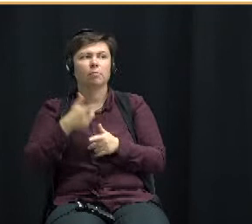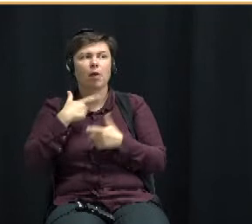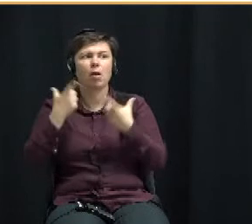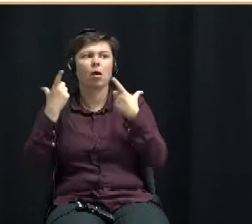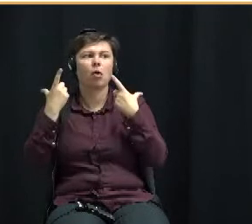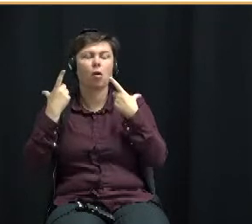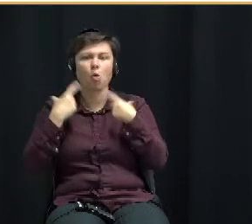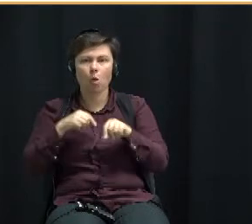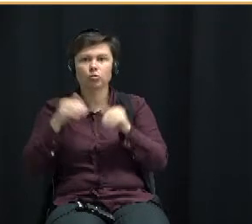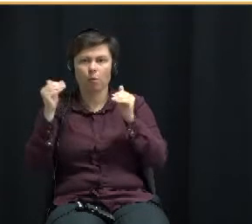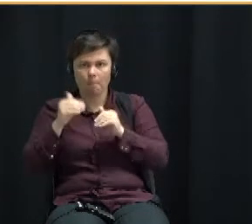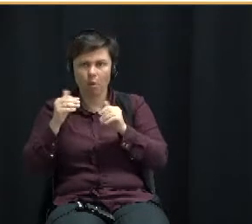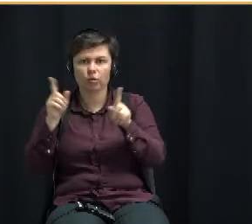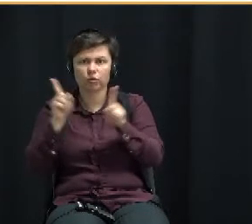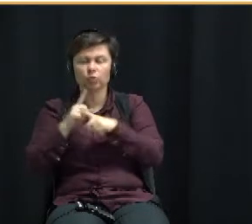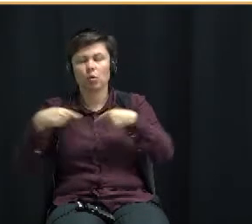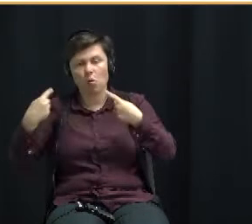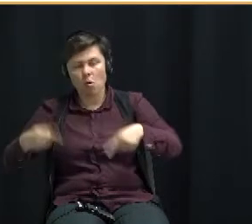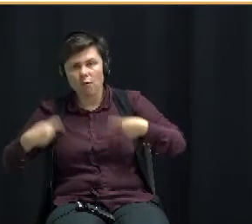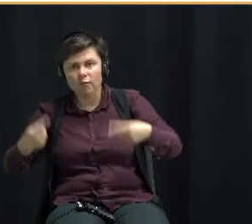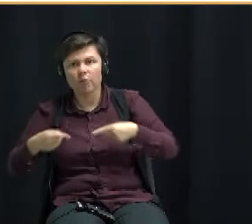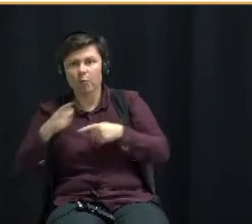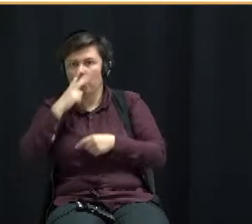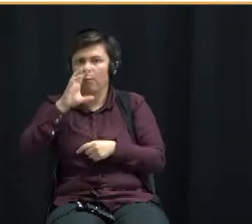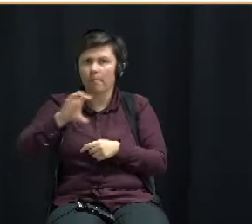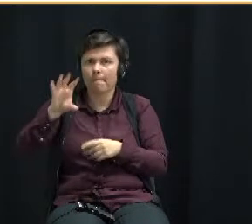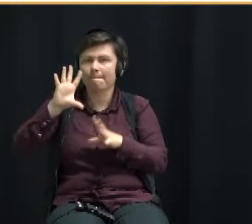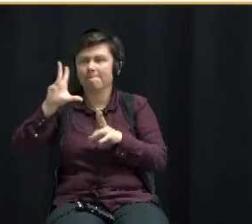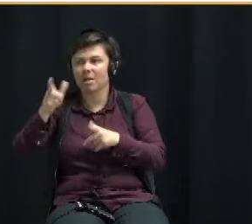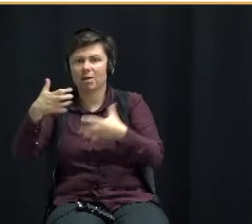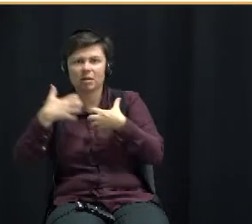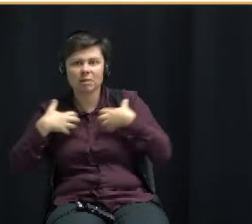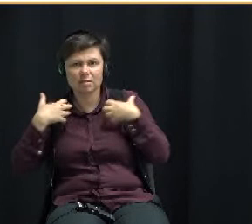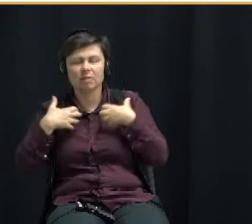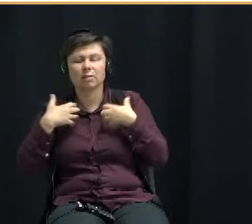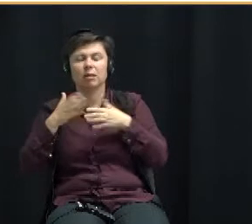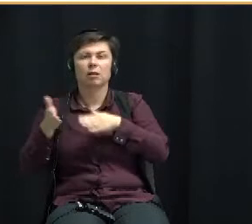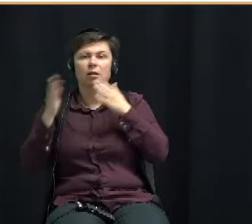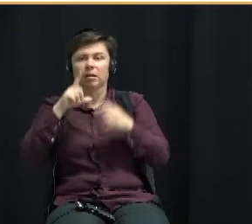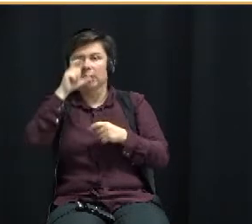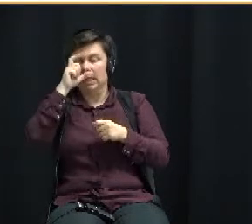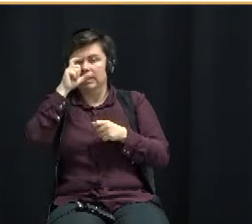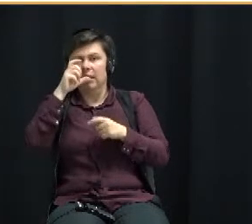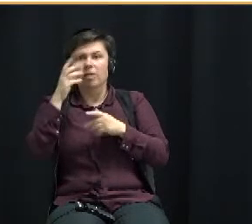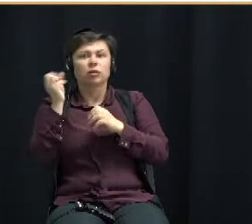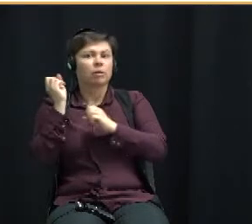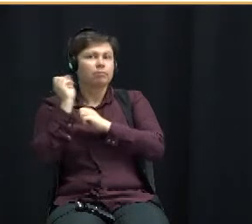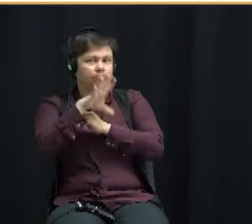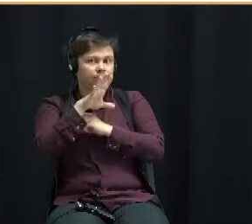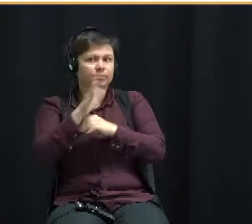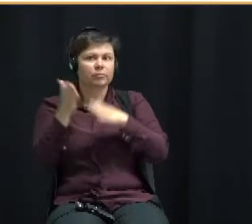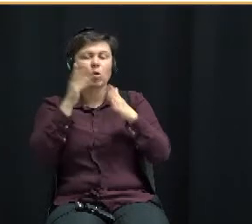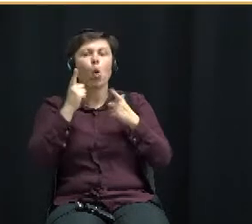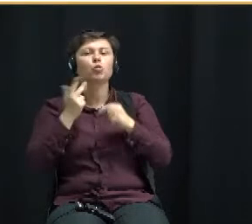beautiful nature. The other picture is another winner of the Universal Design, which was a